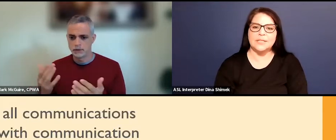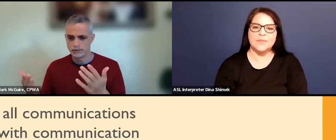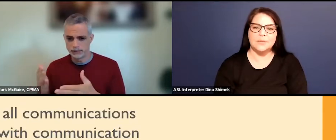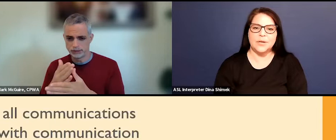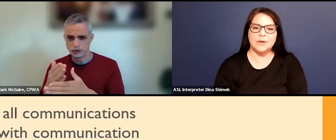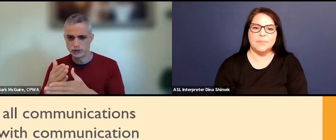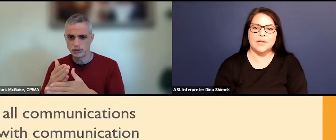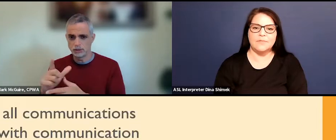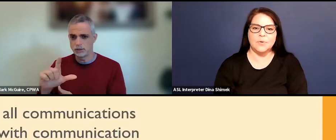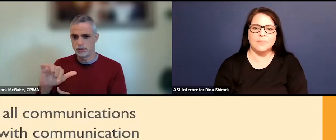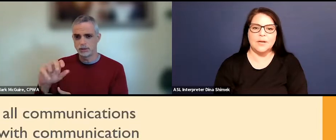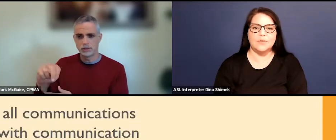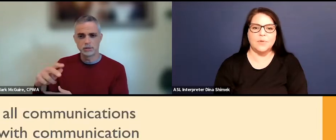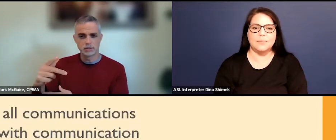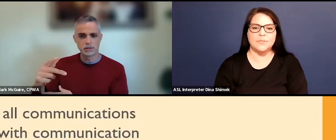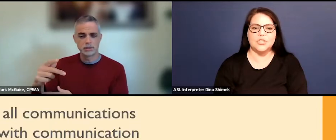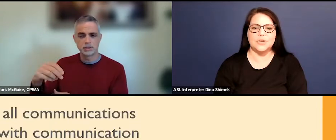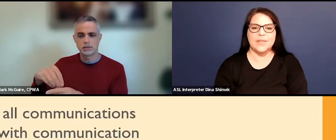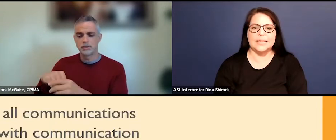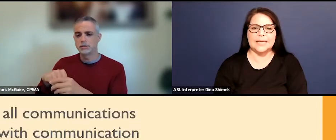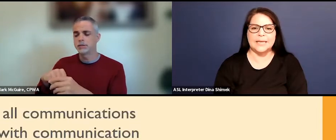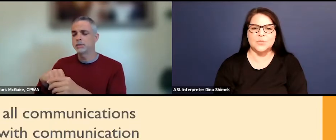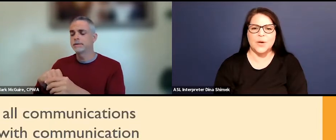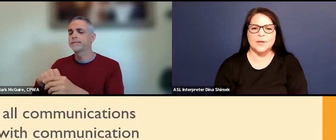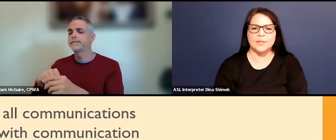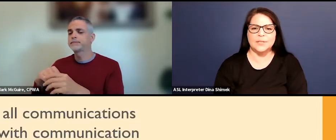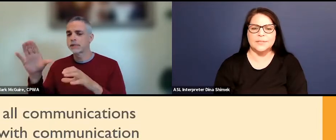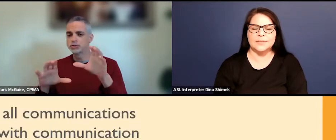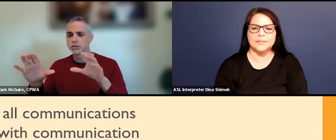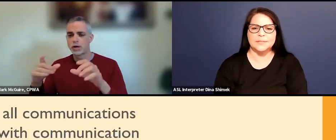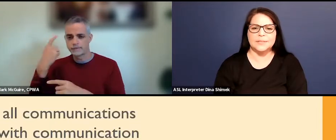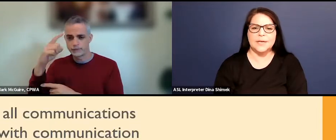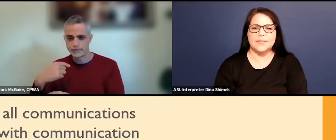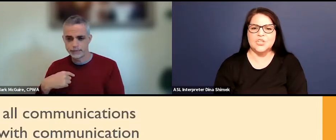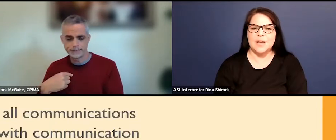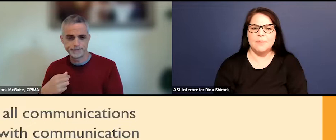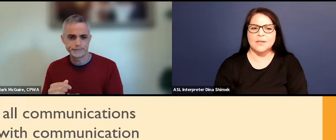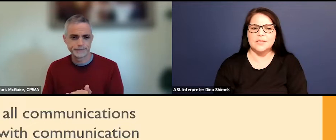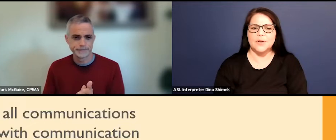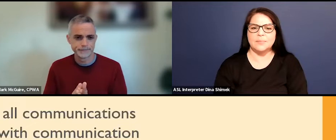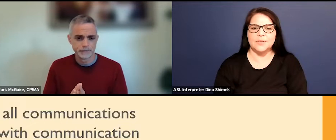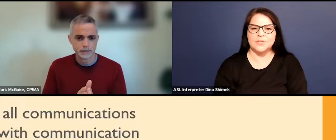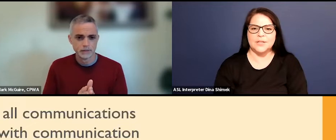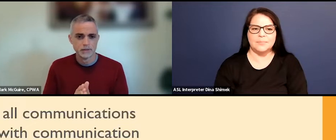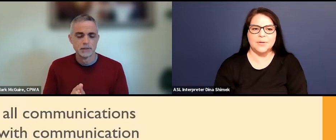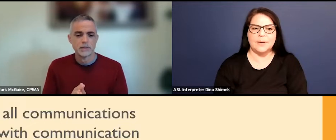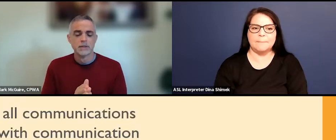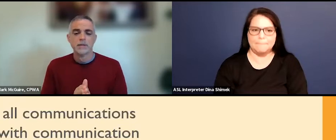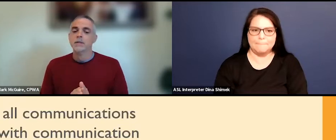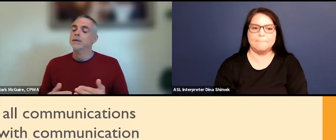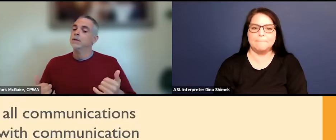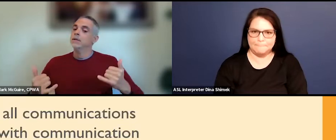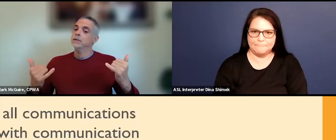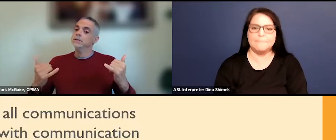it is available here in PDF form. I don't know if we're able to share that link as well in the chat box. If you're able to do that, that'd be great.